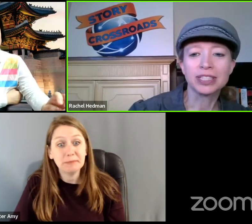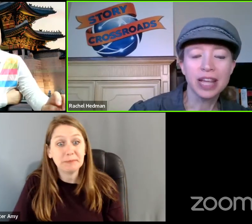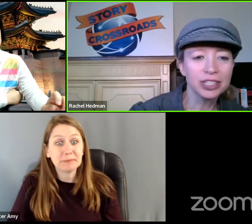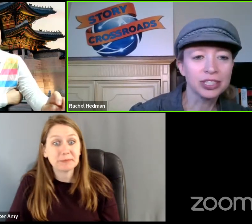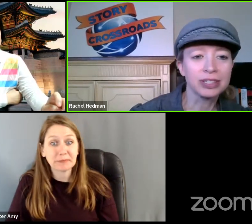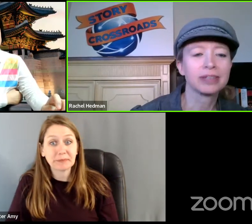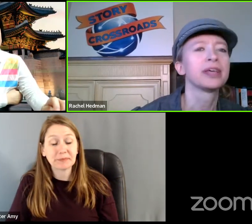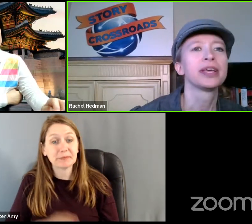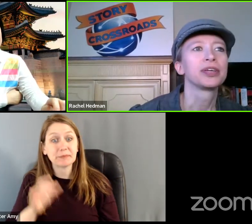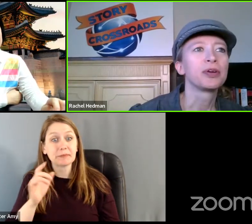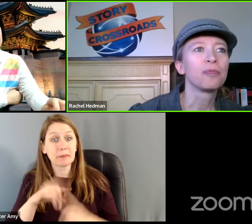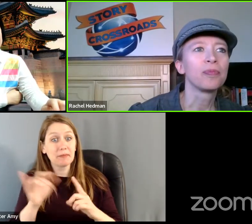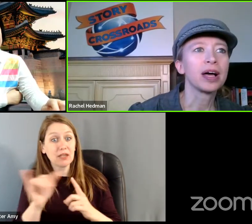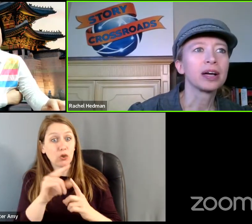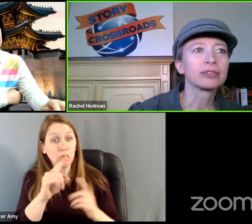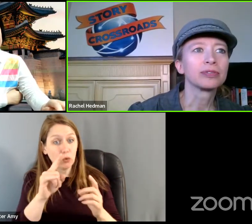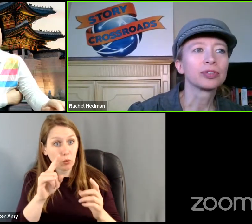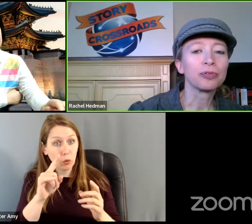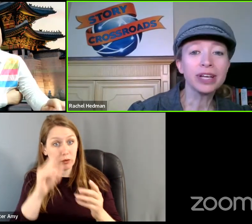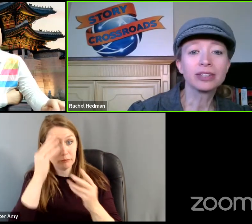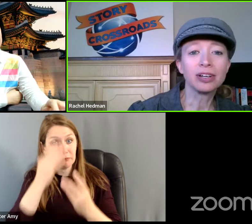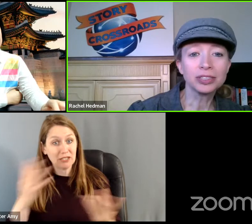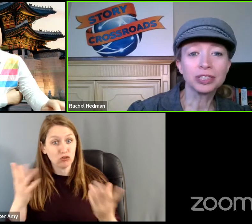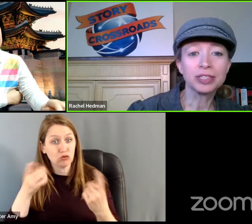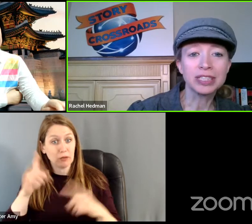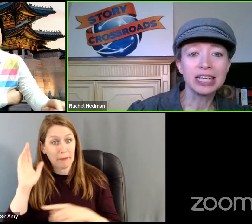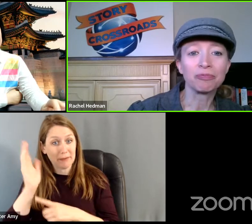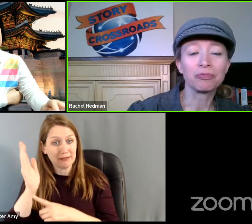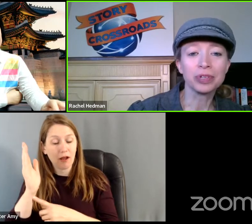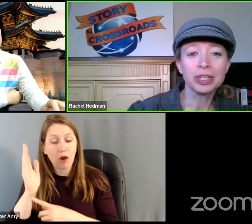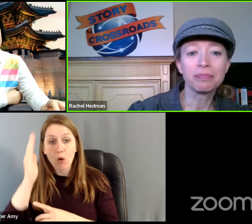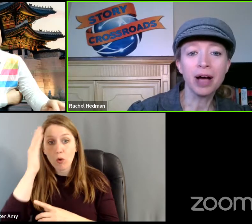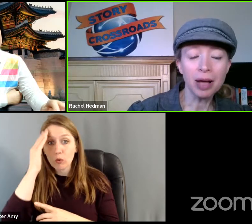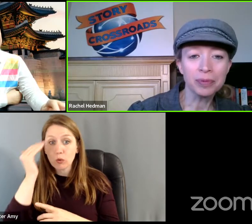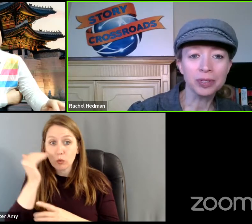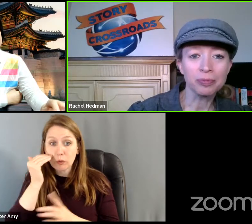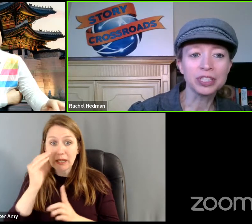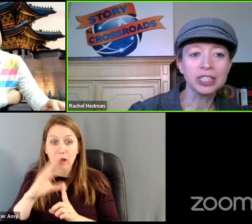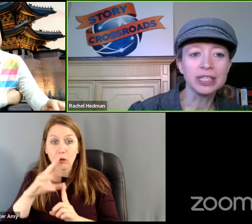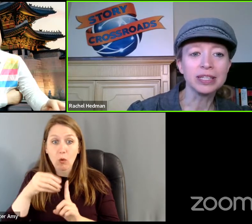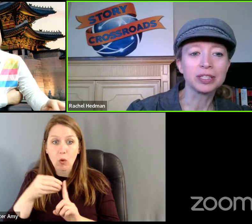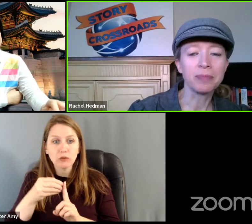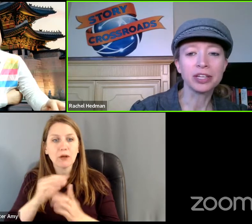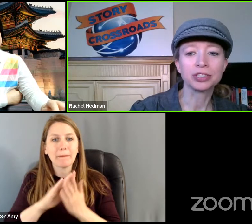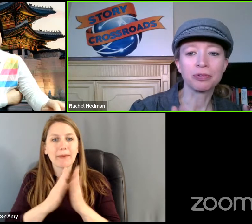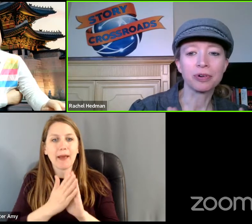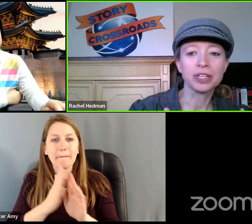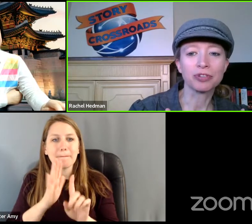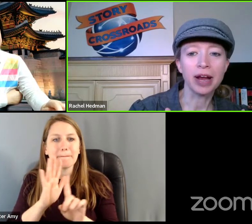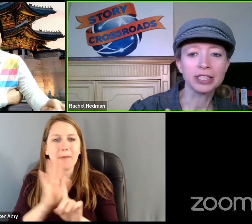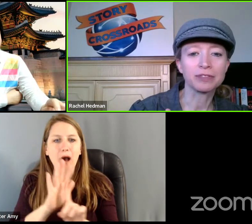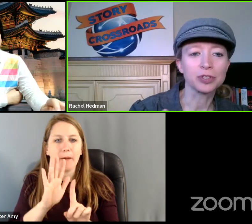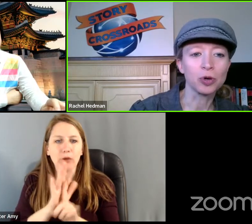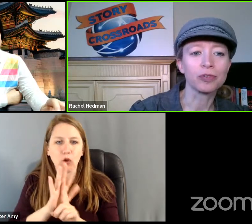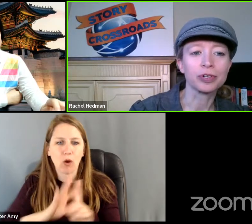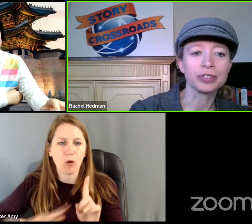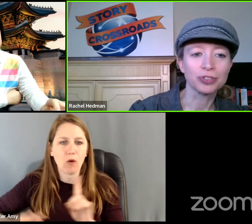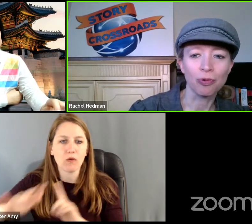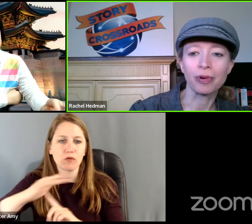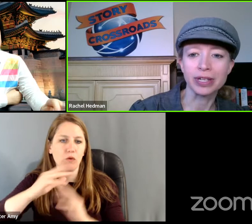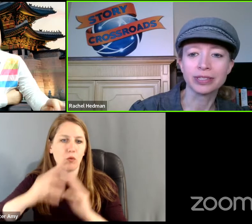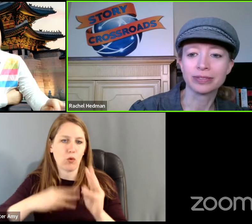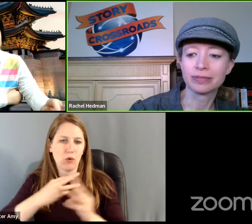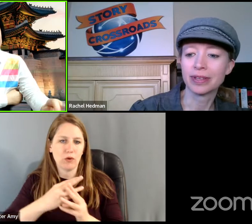your presentation, Mhm. you know, Korean culture is getting really popular. We just need to make sure that it transfers over